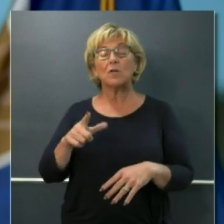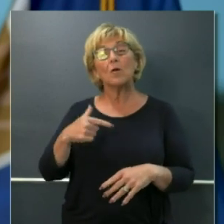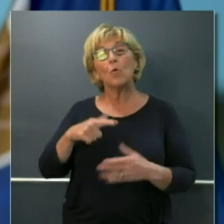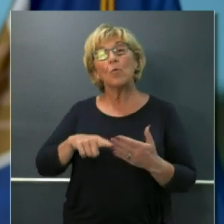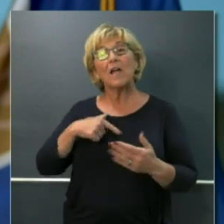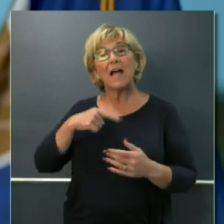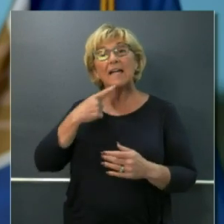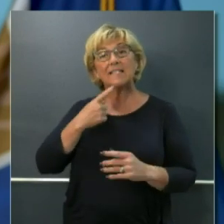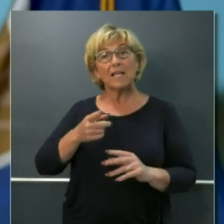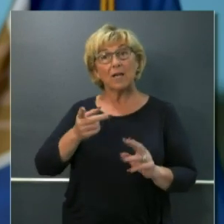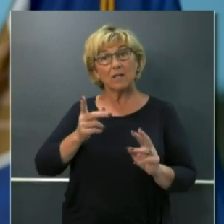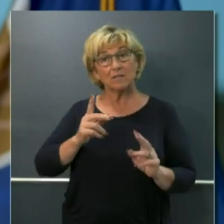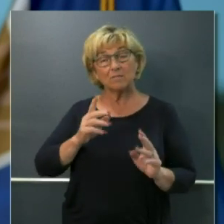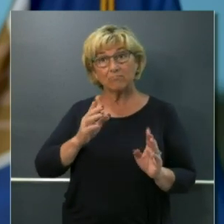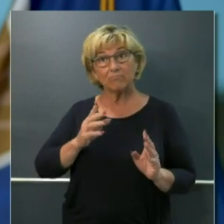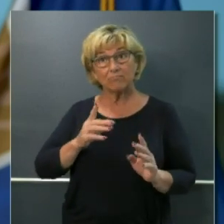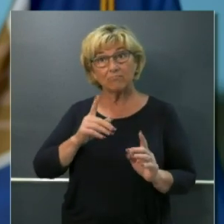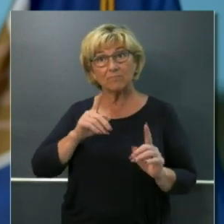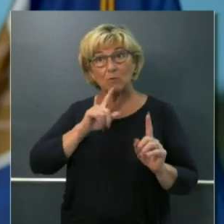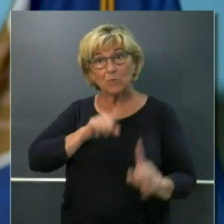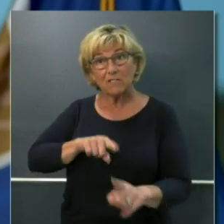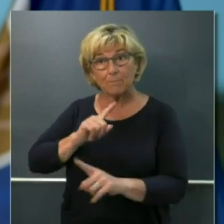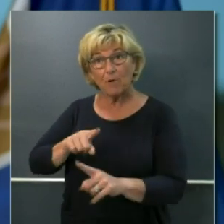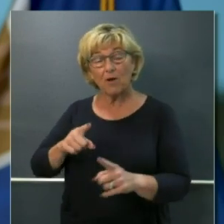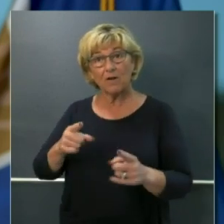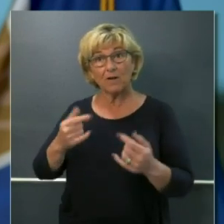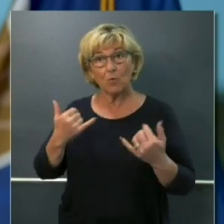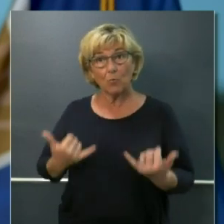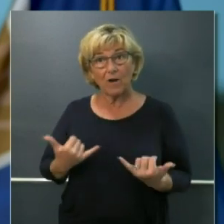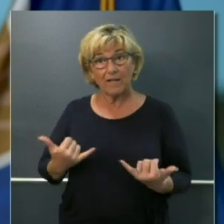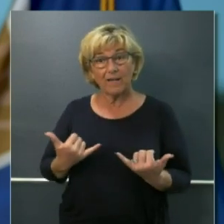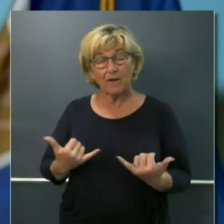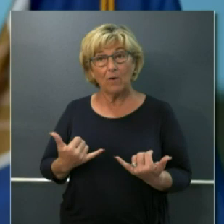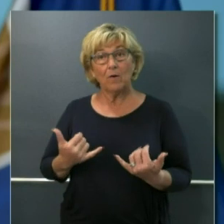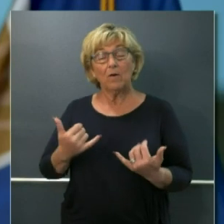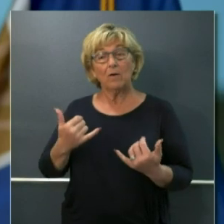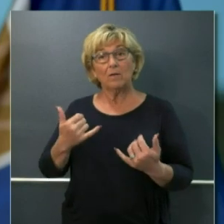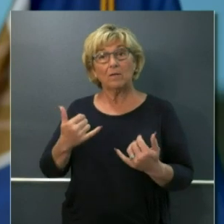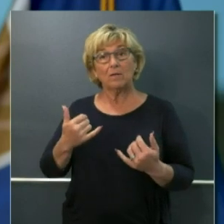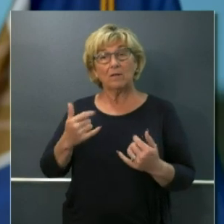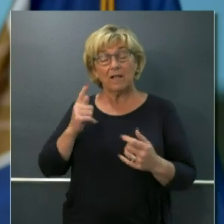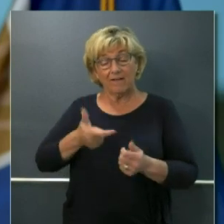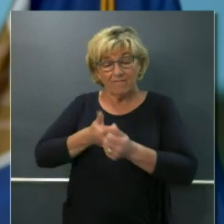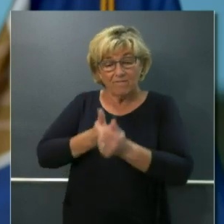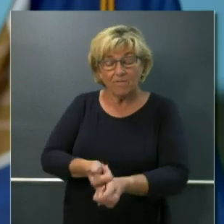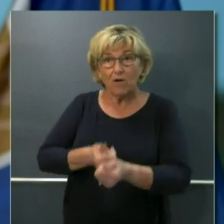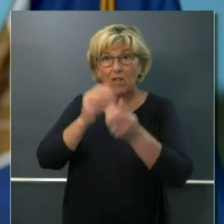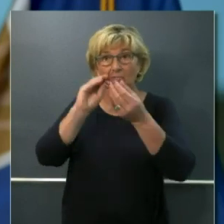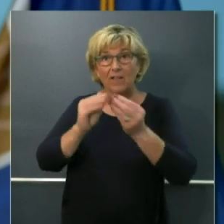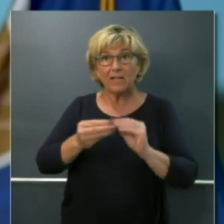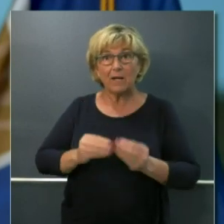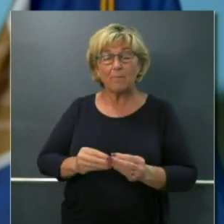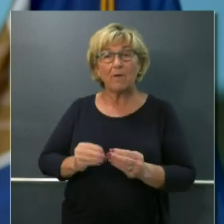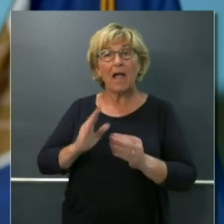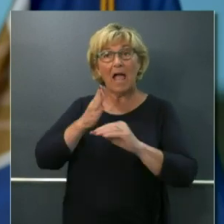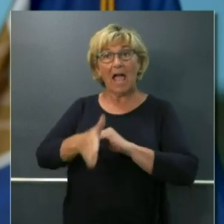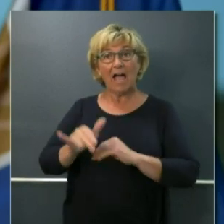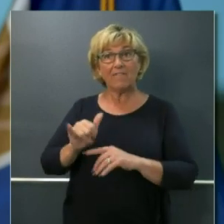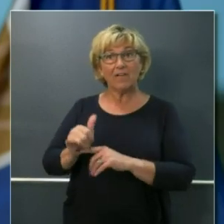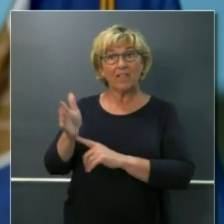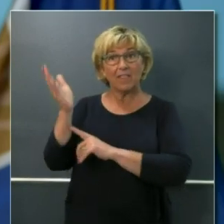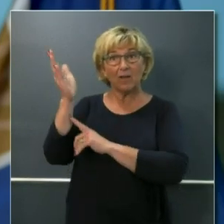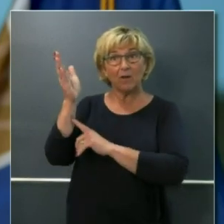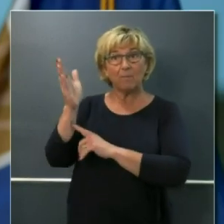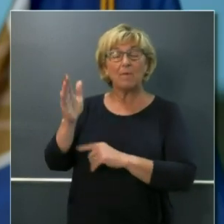time, what we're doing, I mentioned yesterday, I'll be doing it right after this press conference and this presentation. We'll be